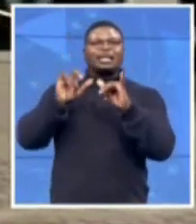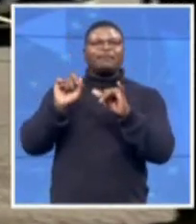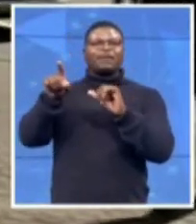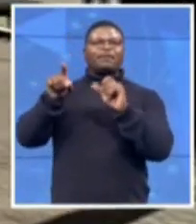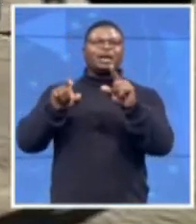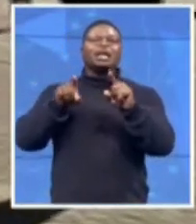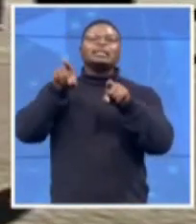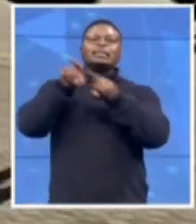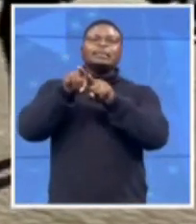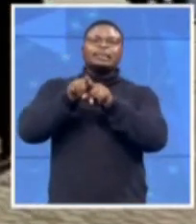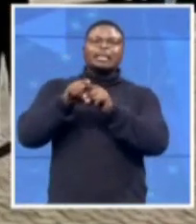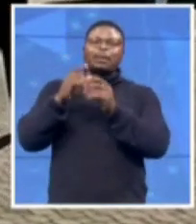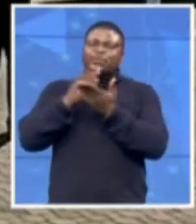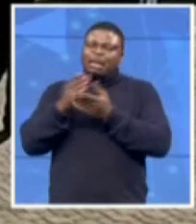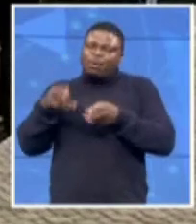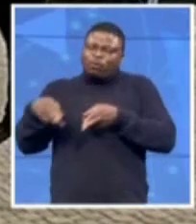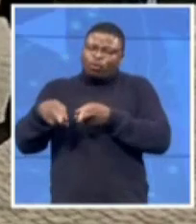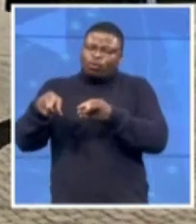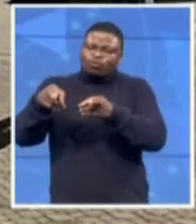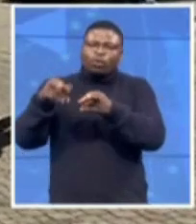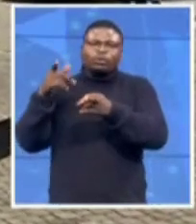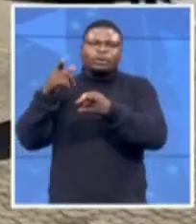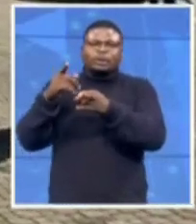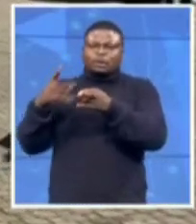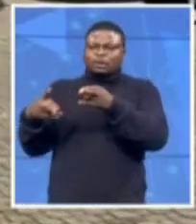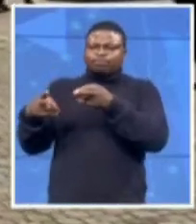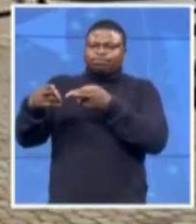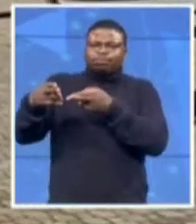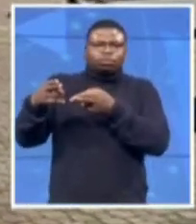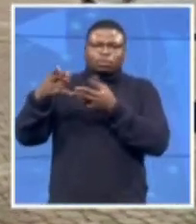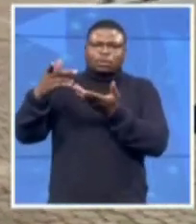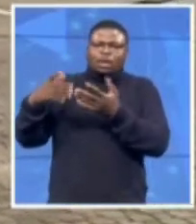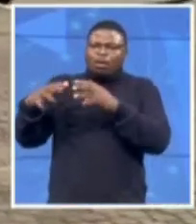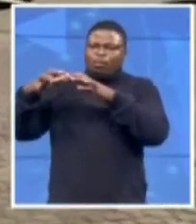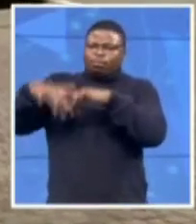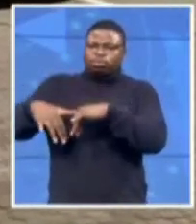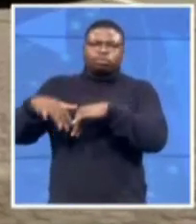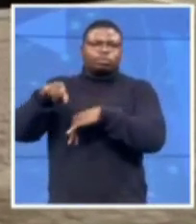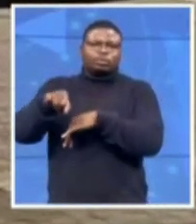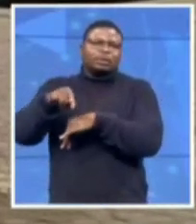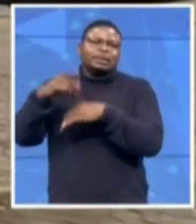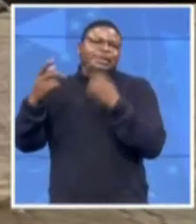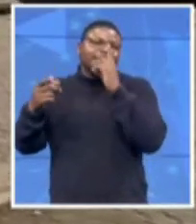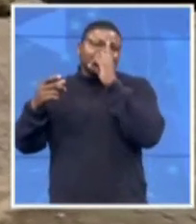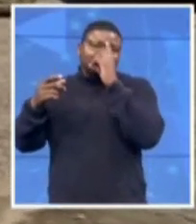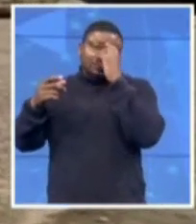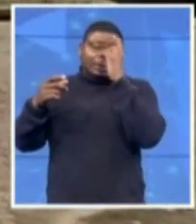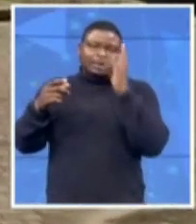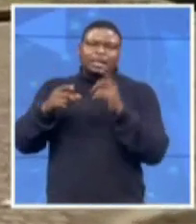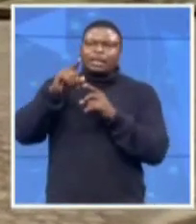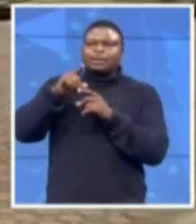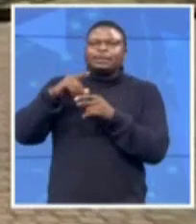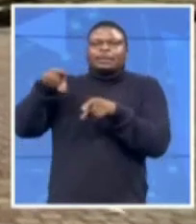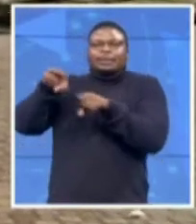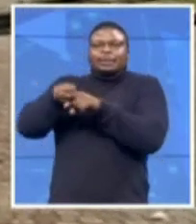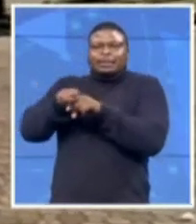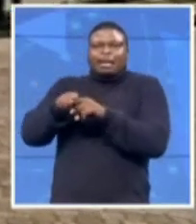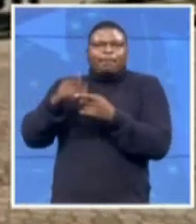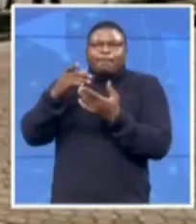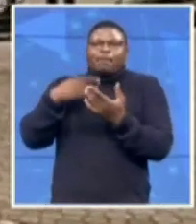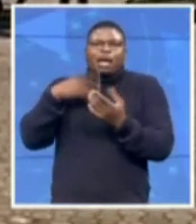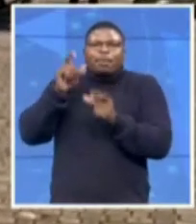huge traffic jams from the areas that have been cut off where people are trying to access. People are beginning to trickle in, as you can